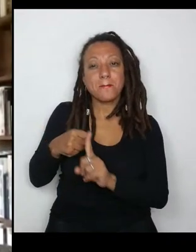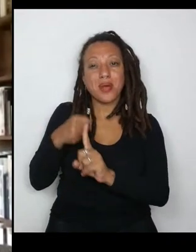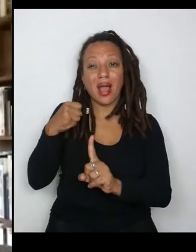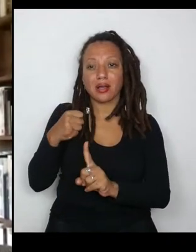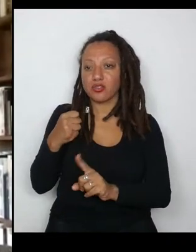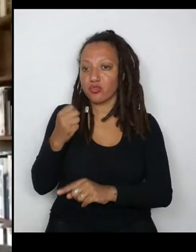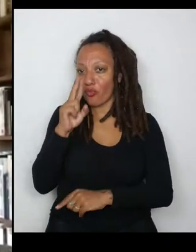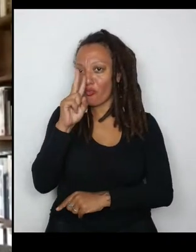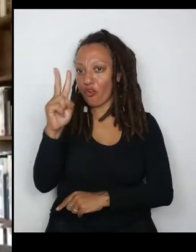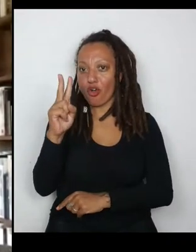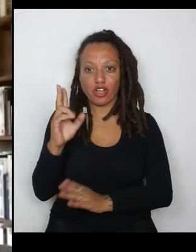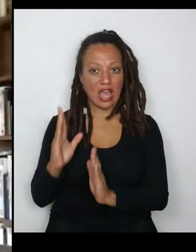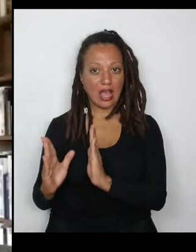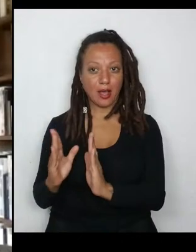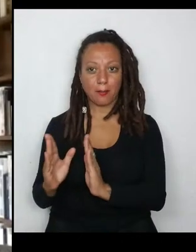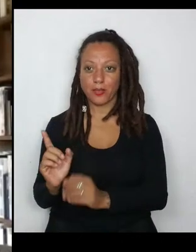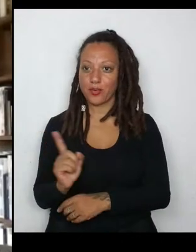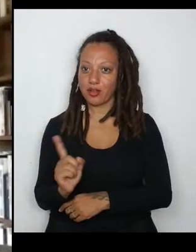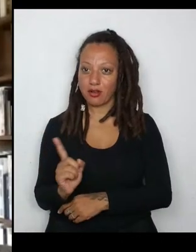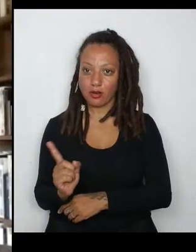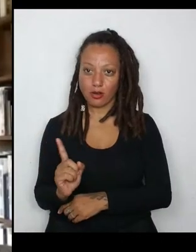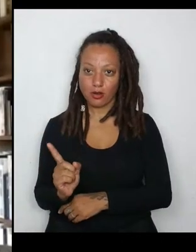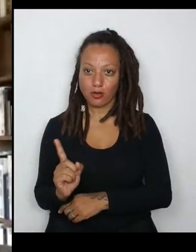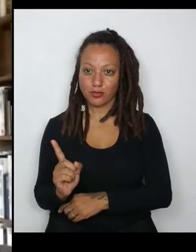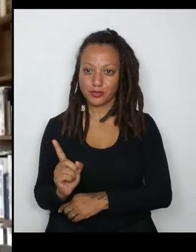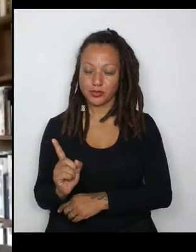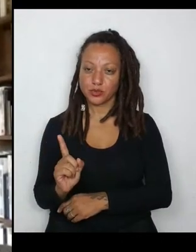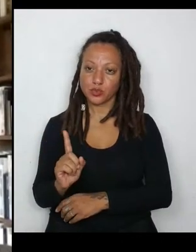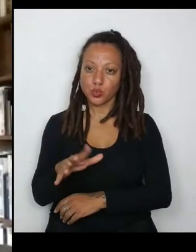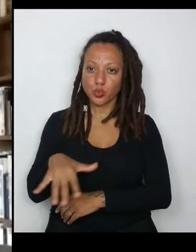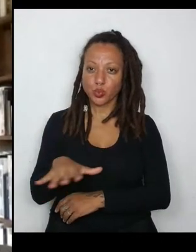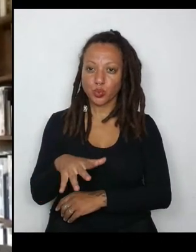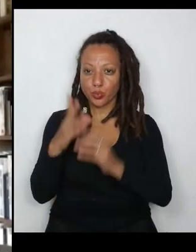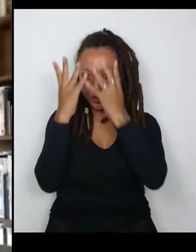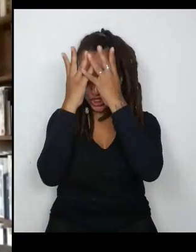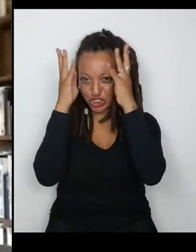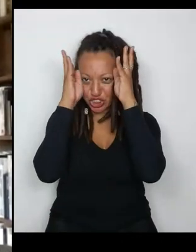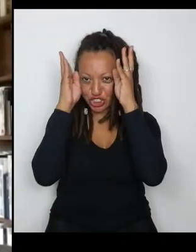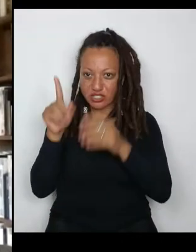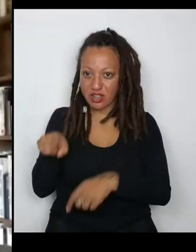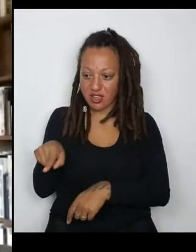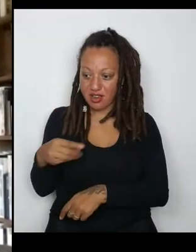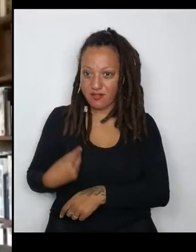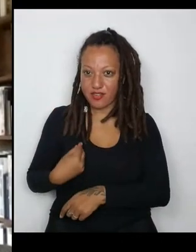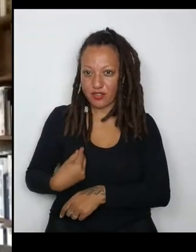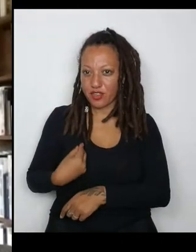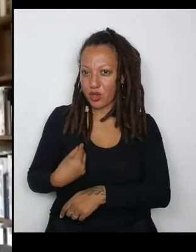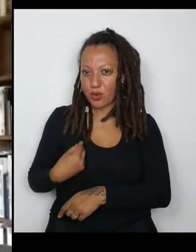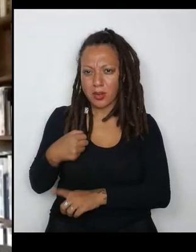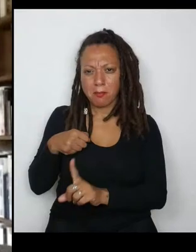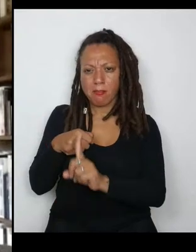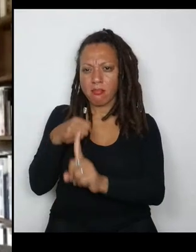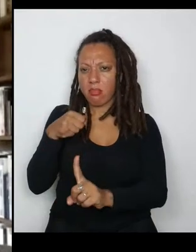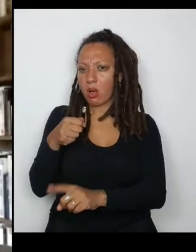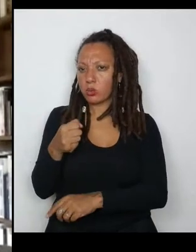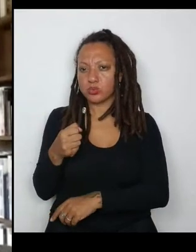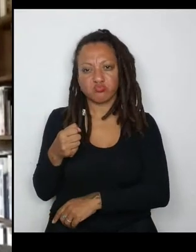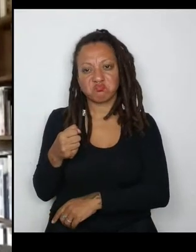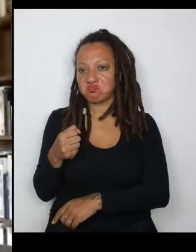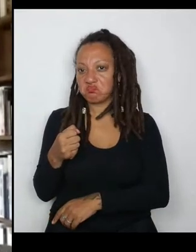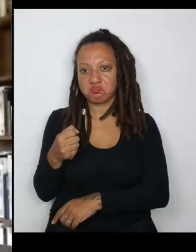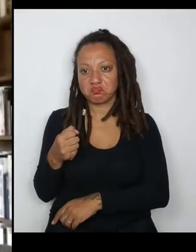communities where he lived you know he didn't necessarily they didn't necessarily sort of think that much of him really and